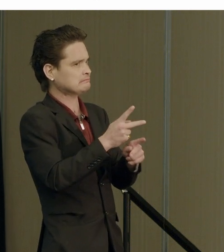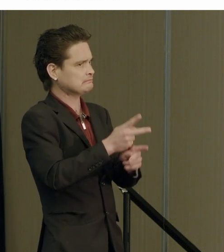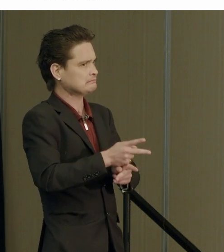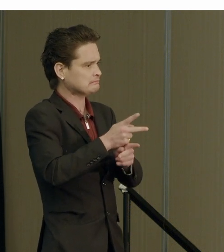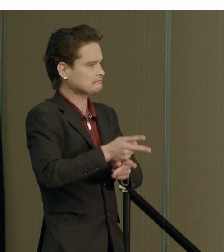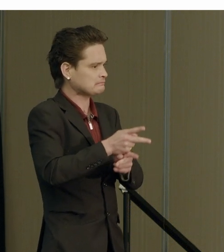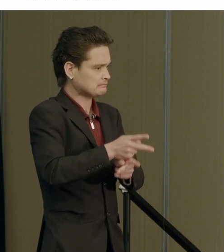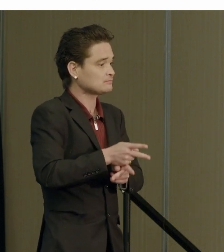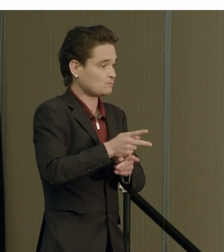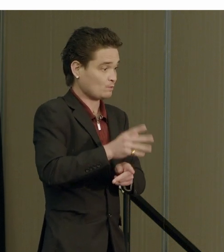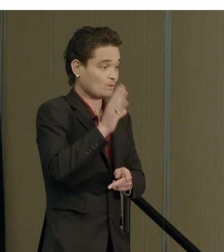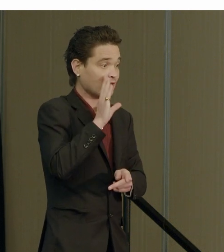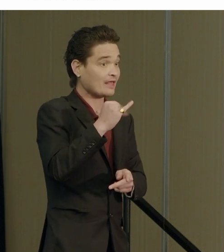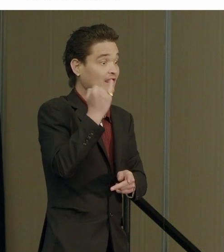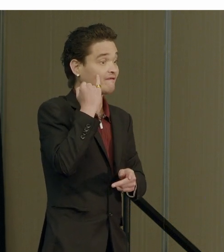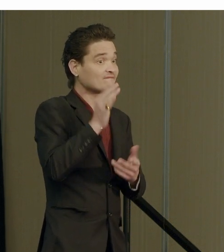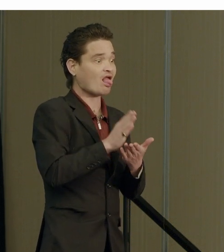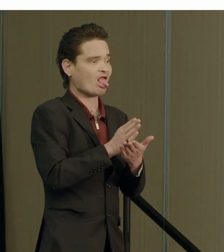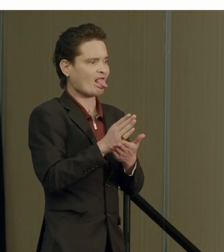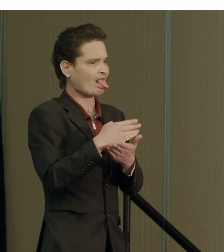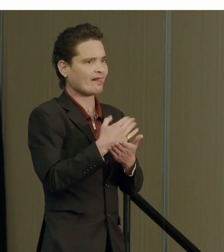built for blind, low vision communities.